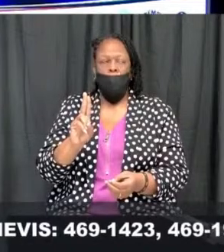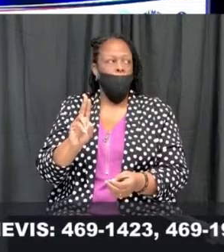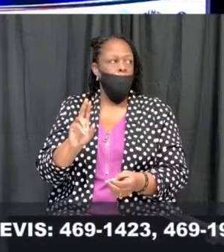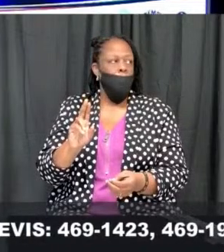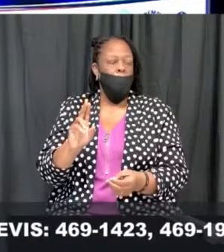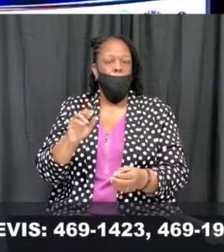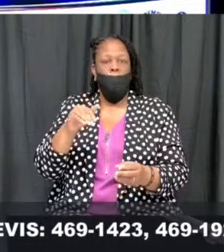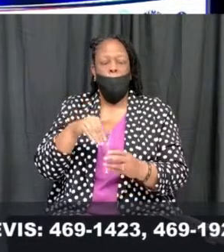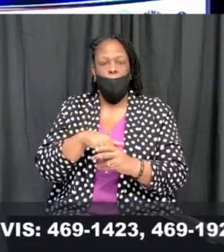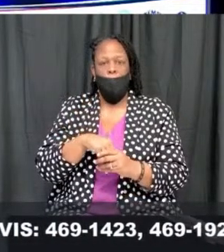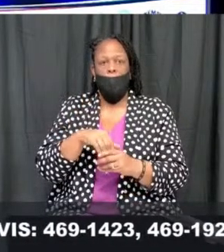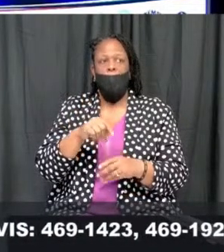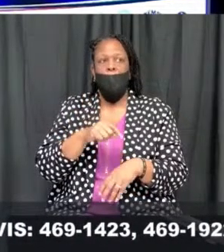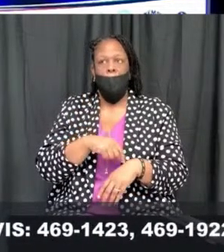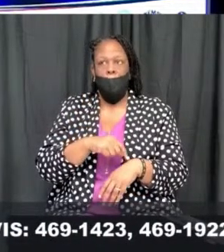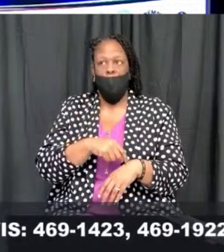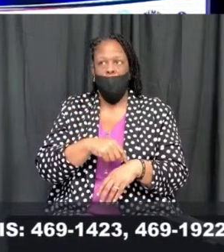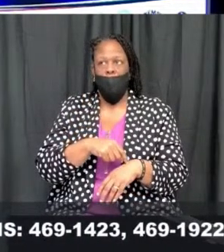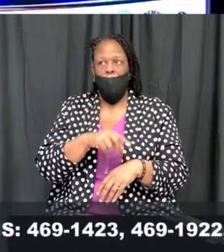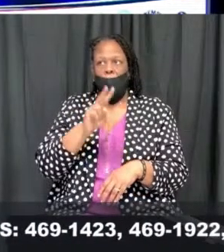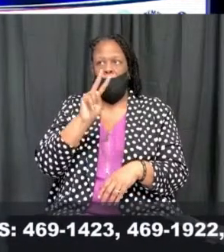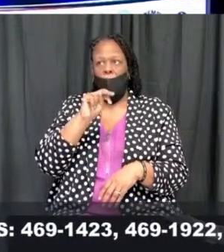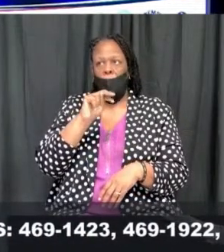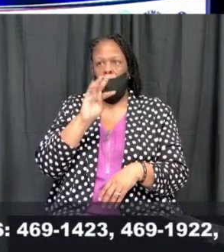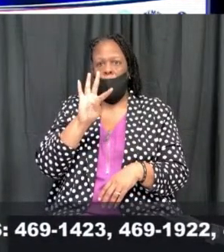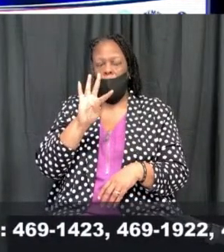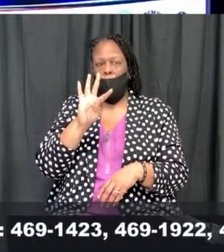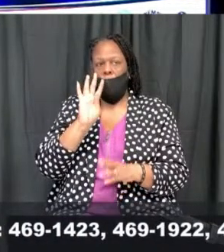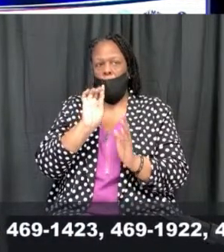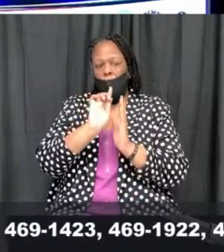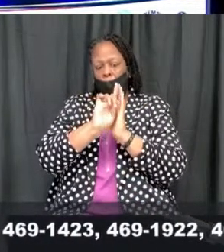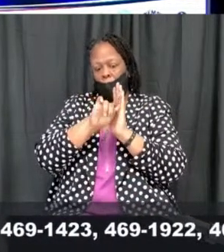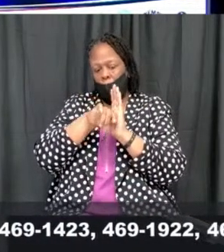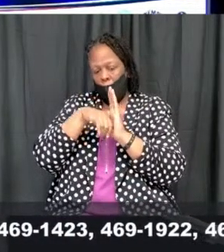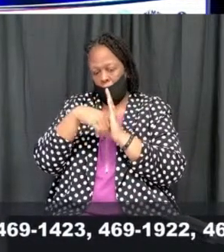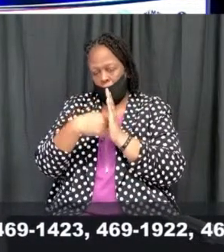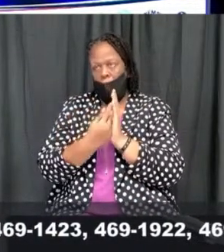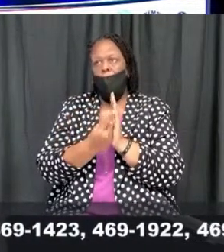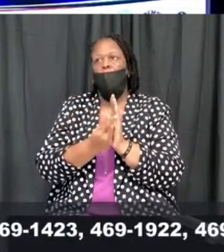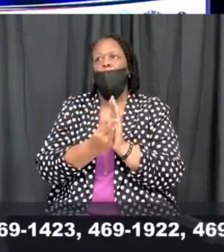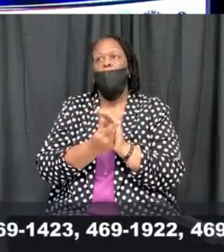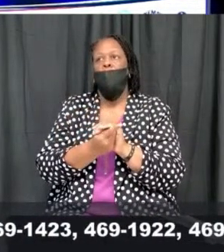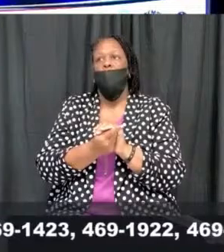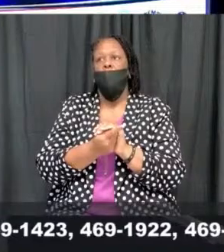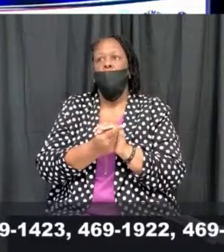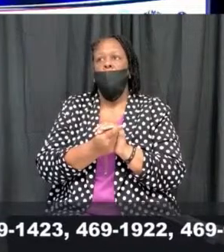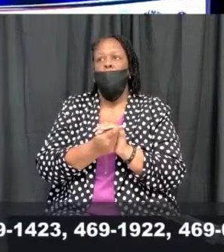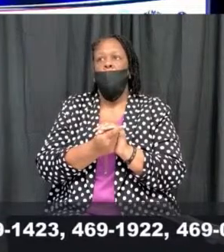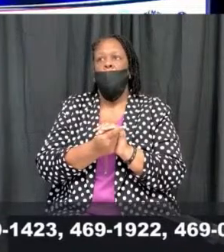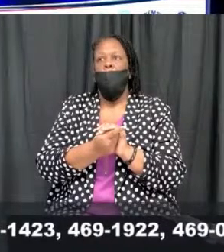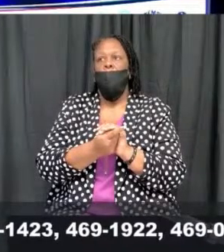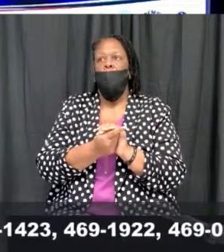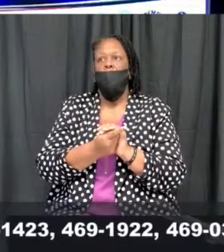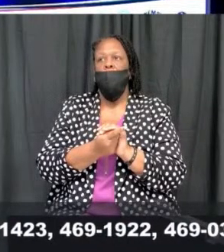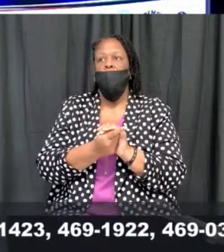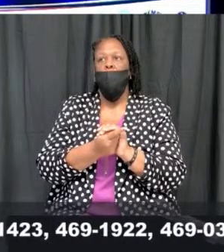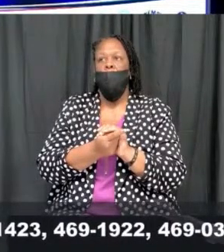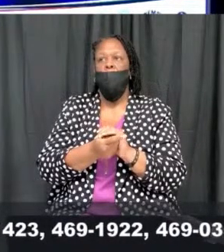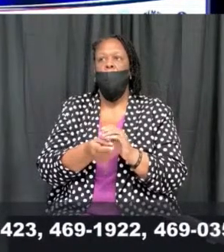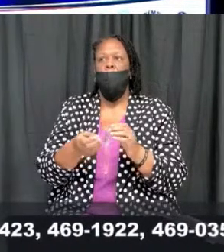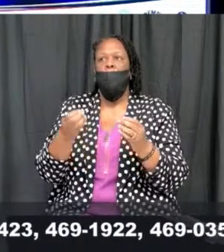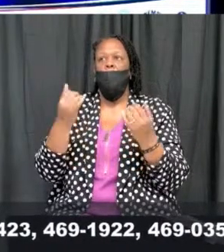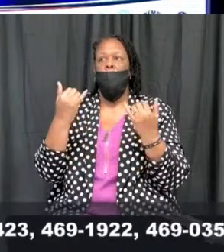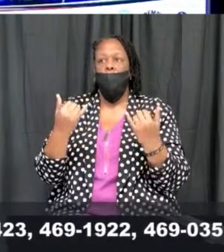time, roughly about 24 hours, if I'm correct. And there is currently a low turnout